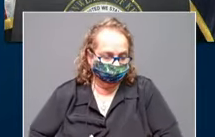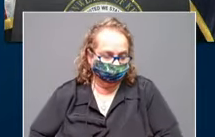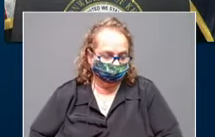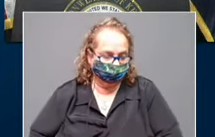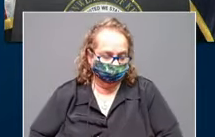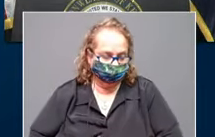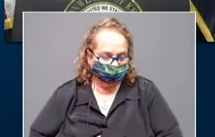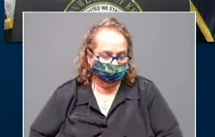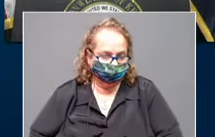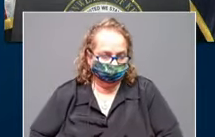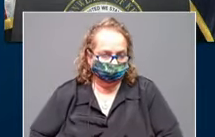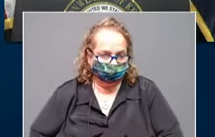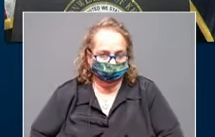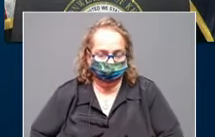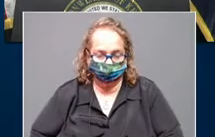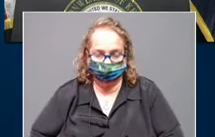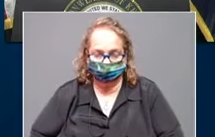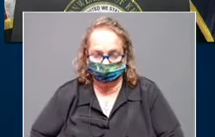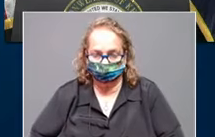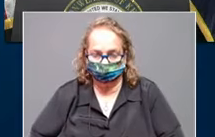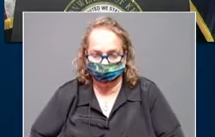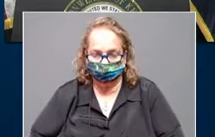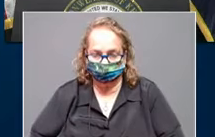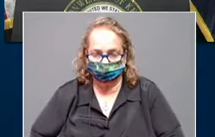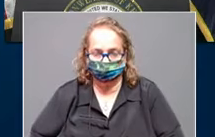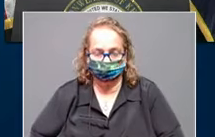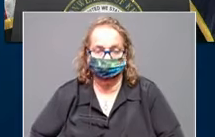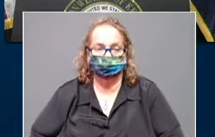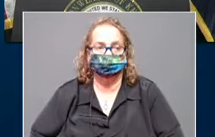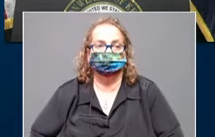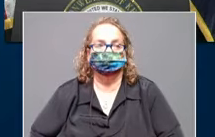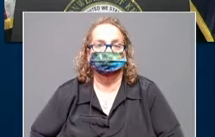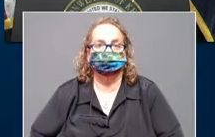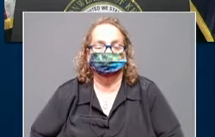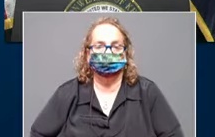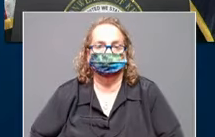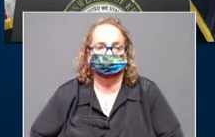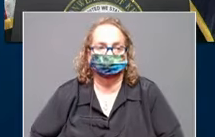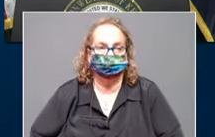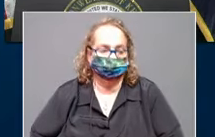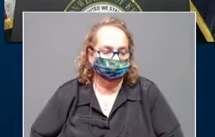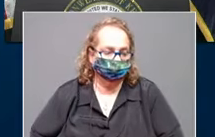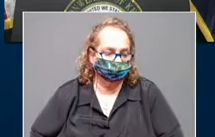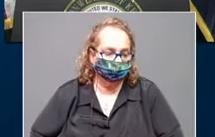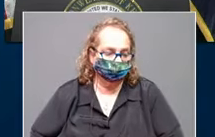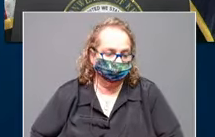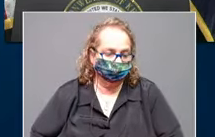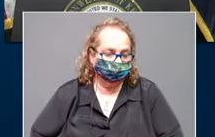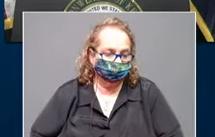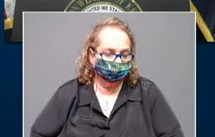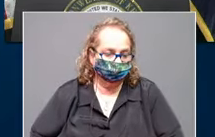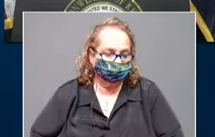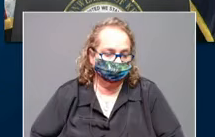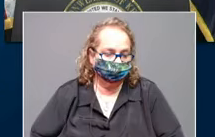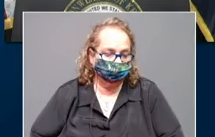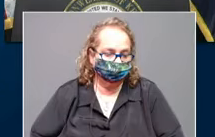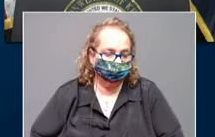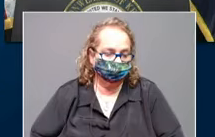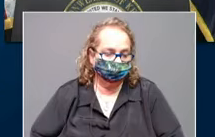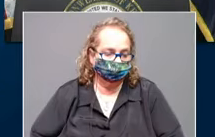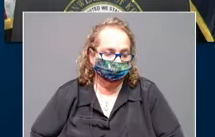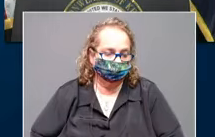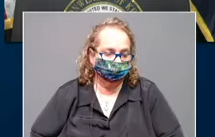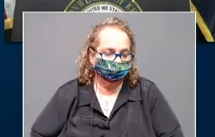and the authorities need your help to solve this heinous crime. Those responsible must be brought to justice for taking this young deputy from